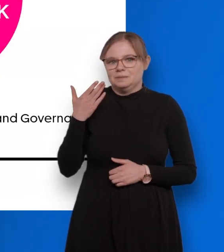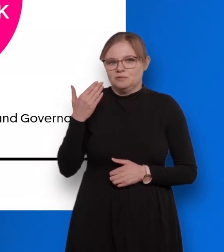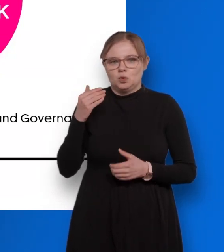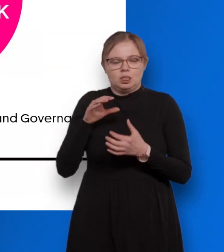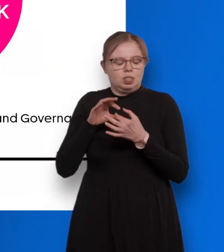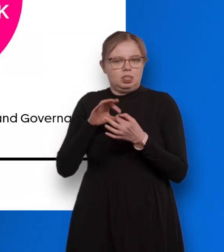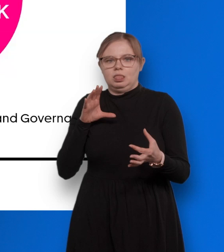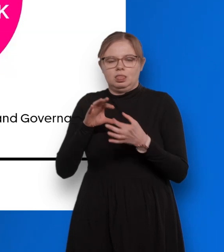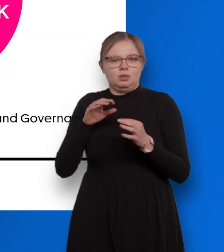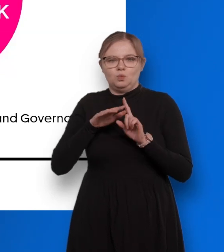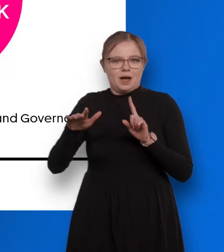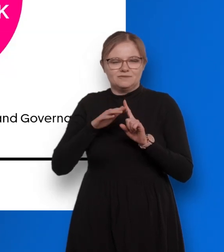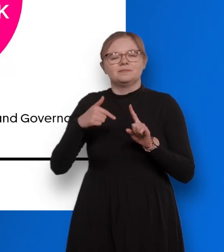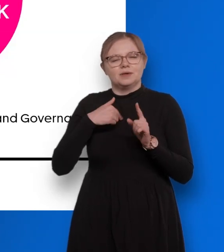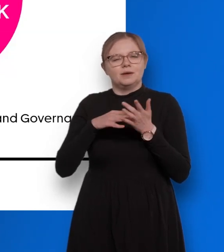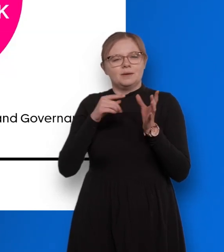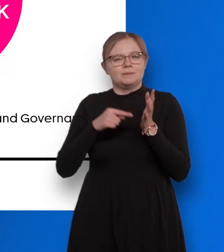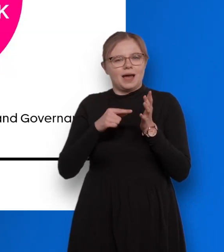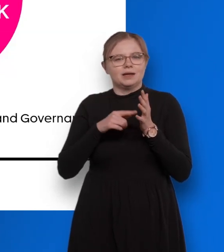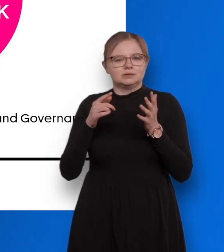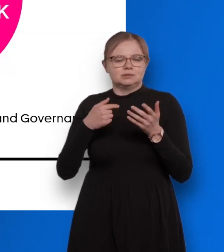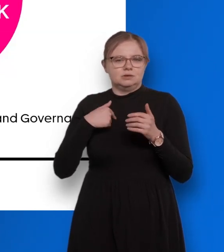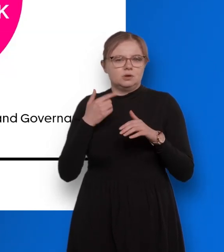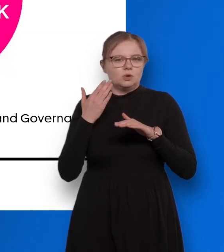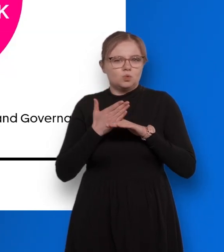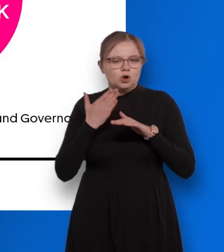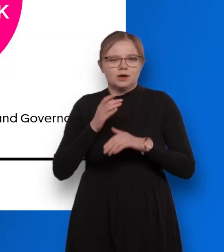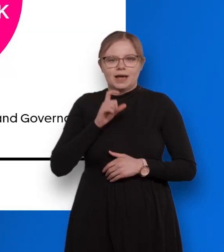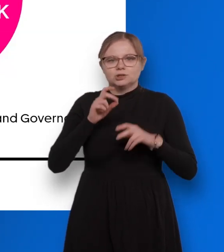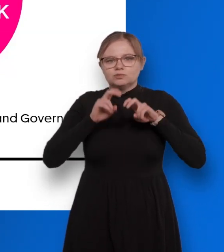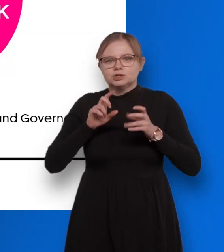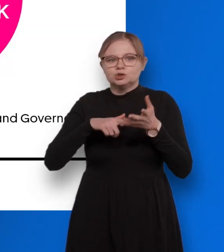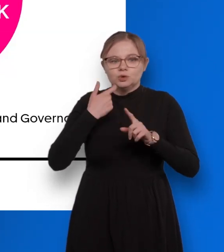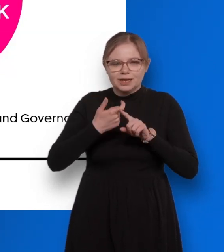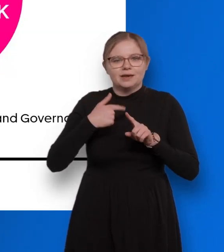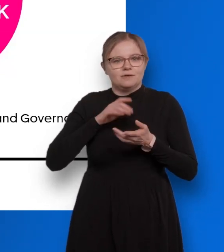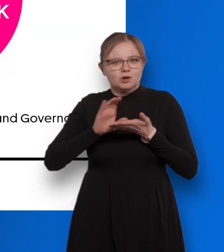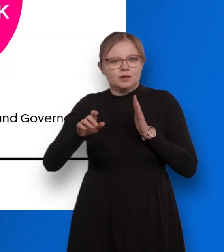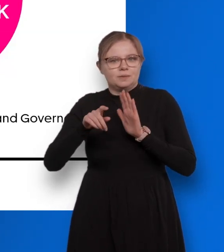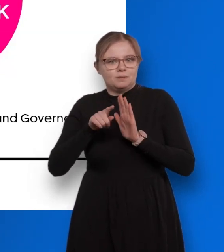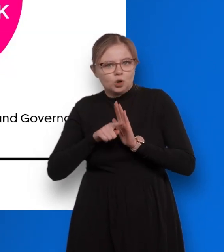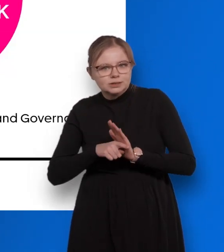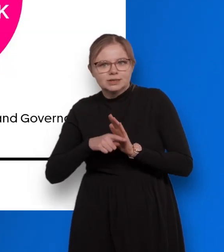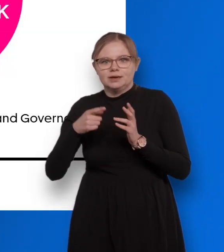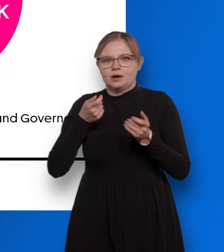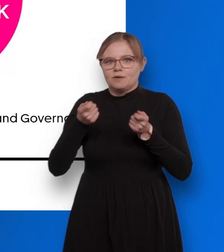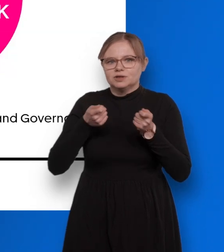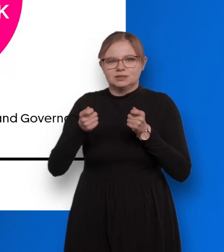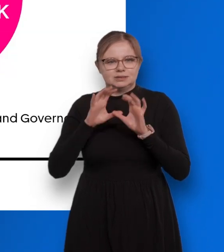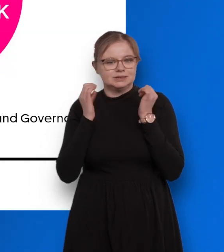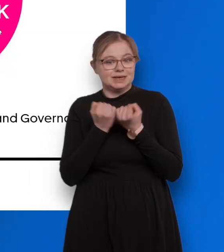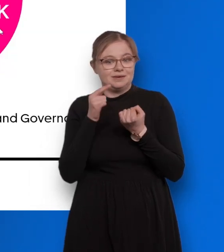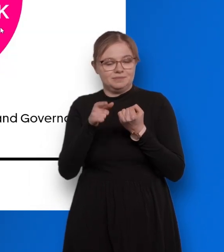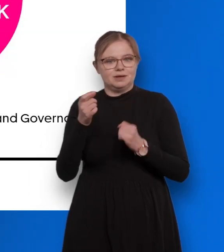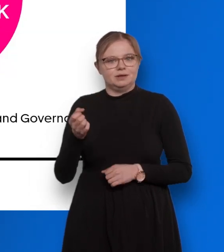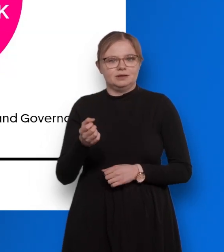everyone. I'm Matt. I work at Cancer Research UK in our funding policy and governance team. And as the title of the slide in front of you suggests, I'm going